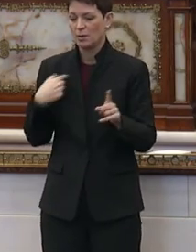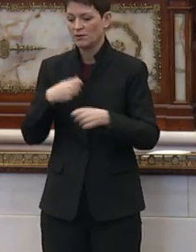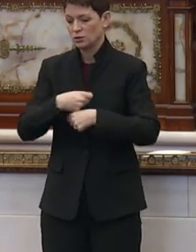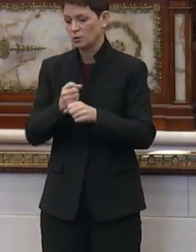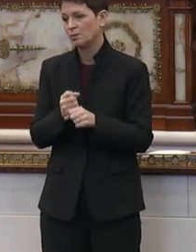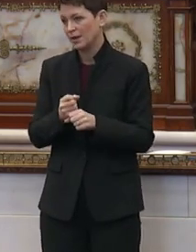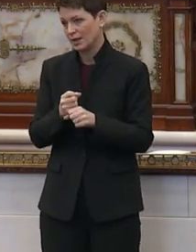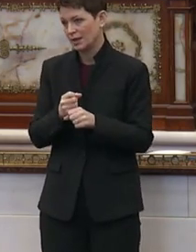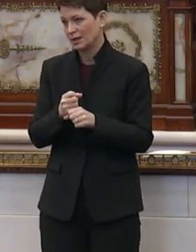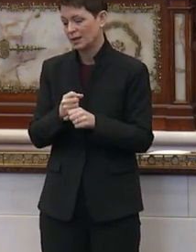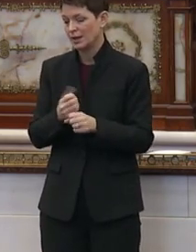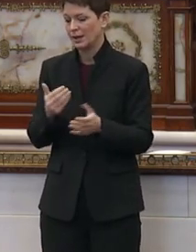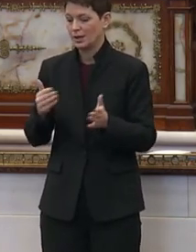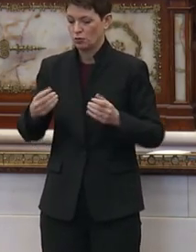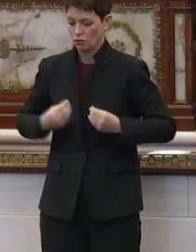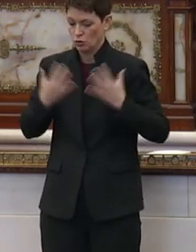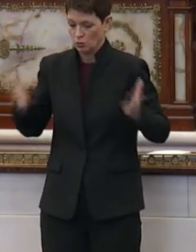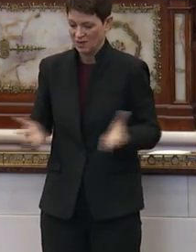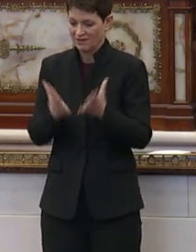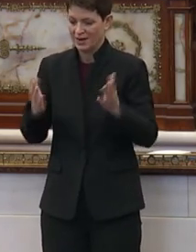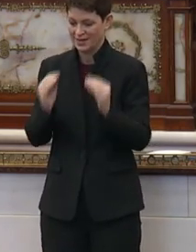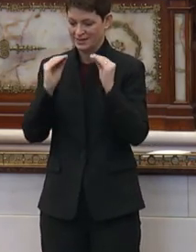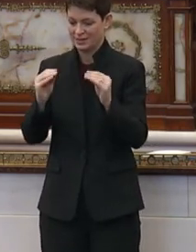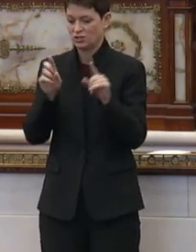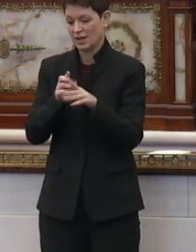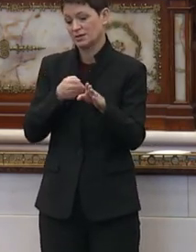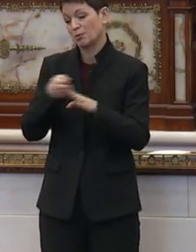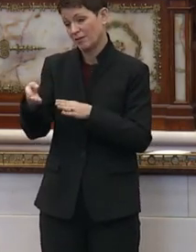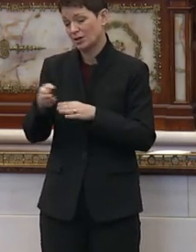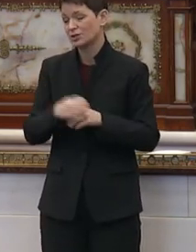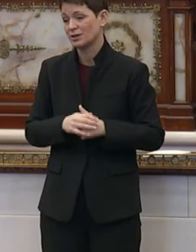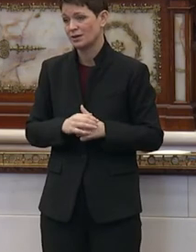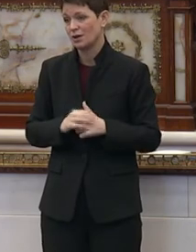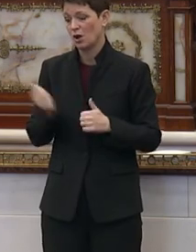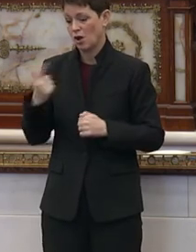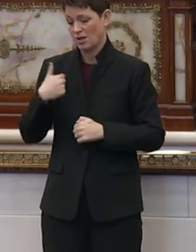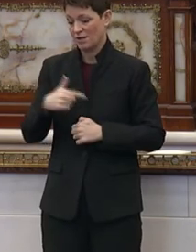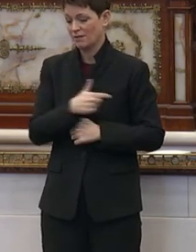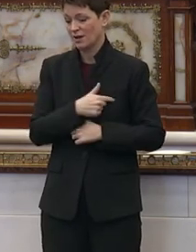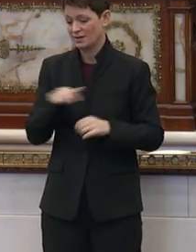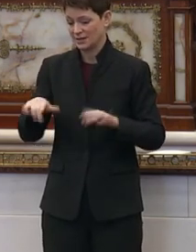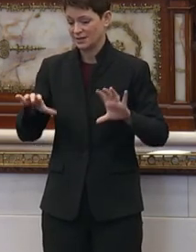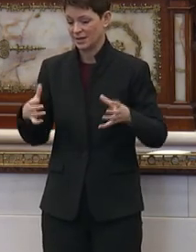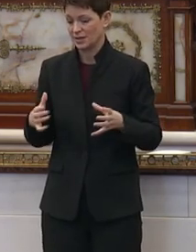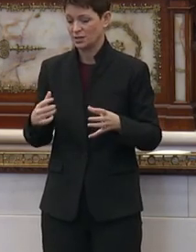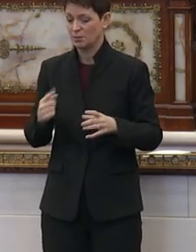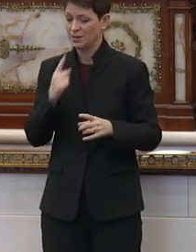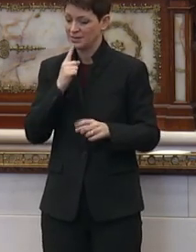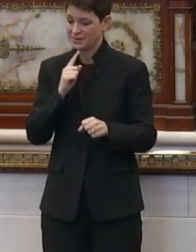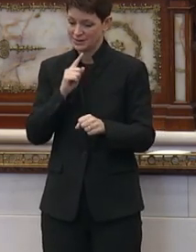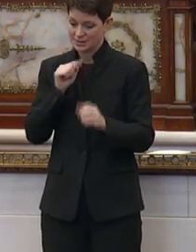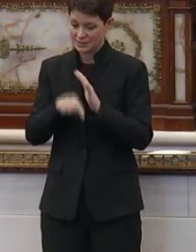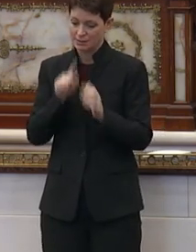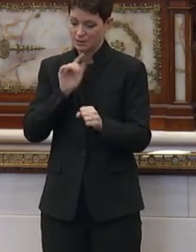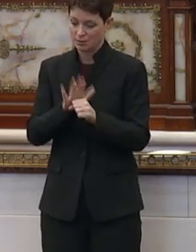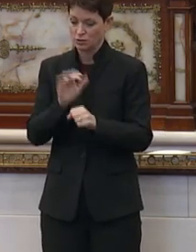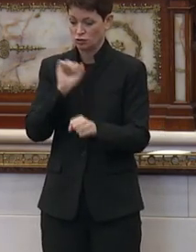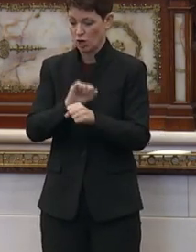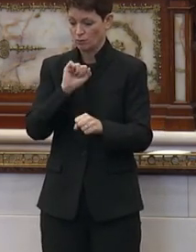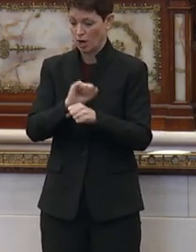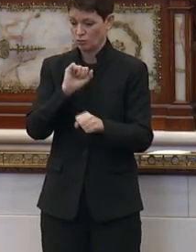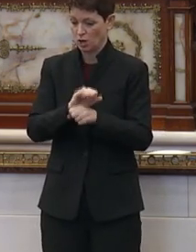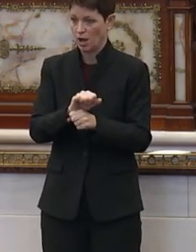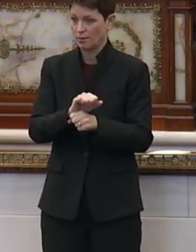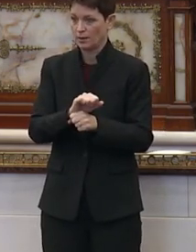make and revitalize teaching as a profession. All of us on this council body have been deeply committed to jobs, jobs,